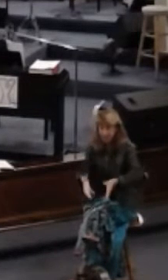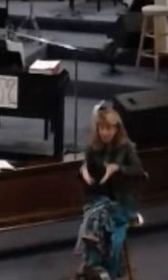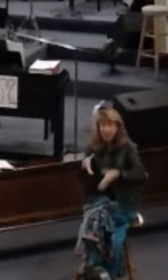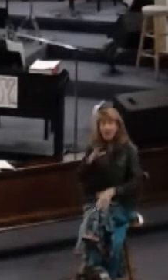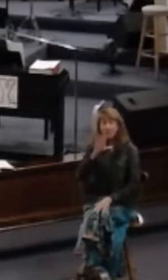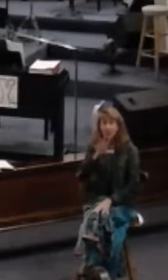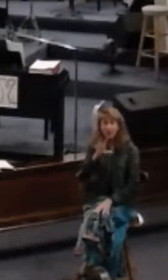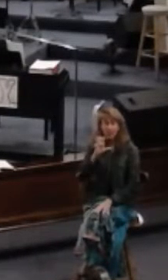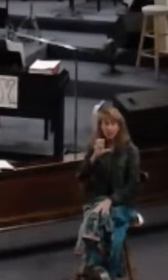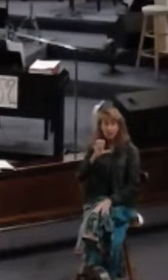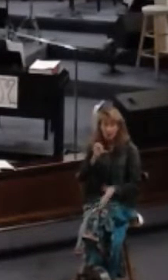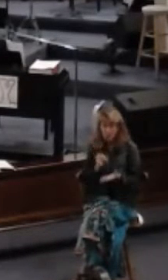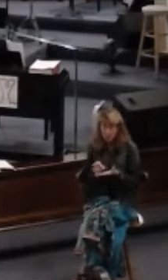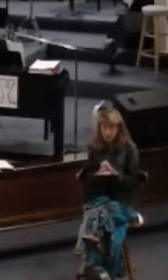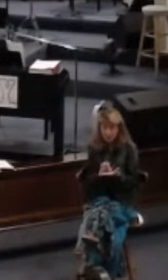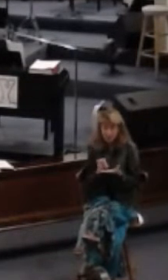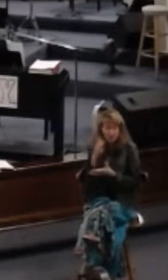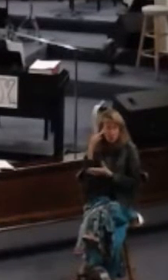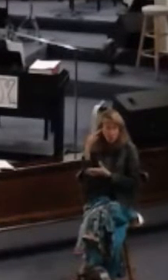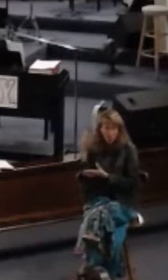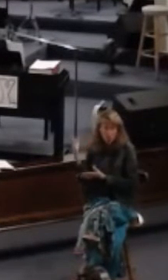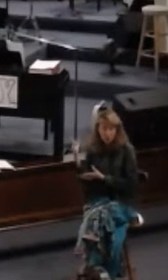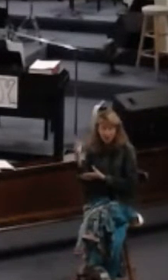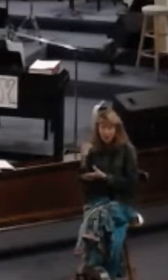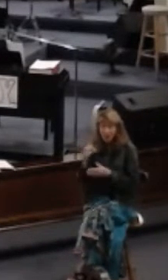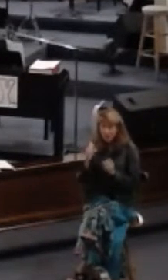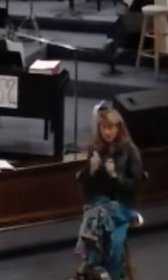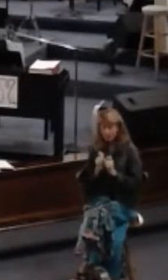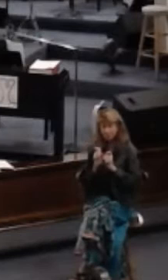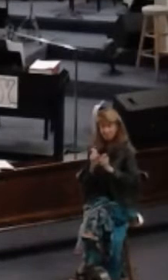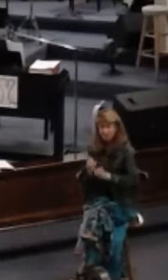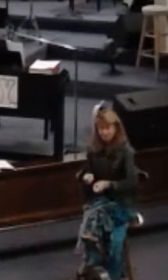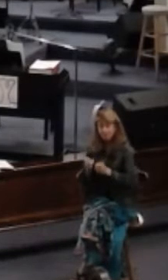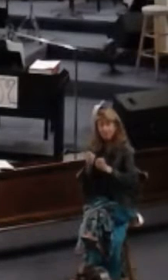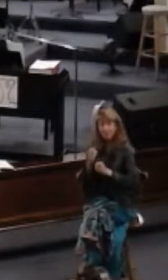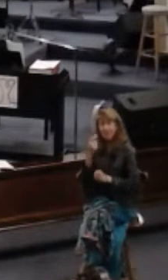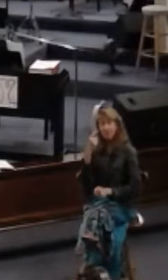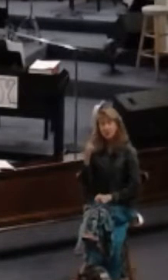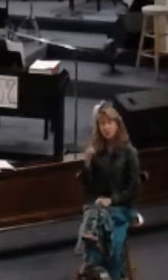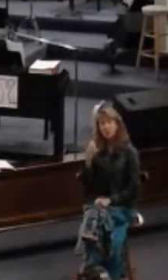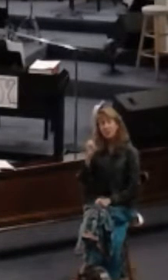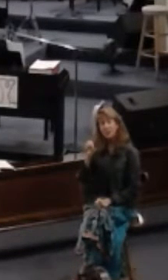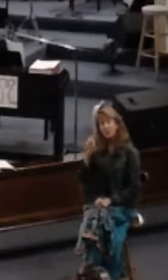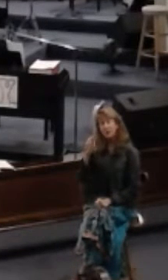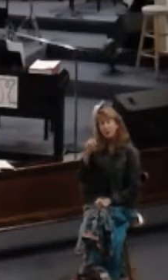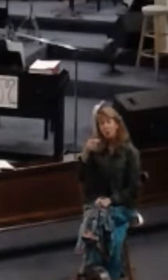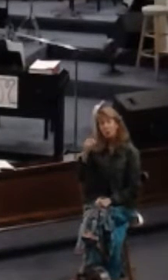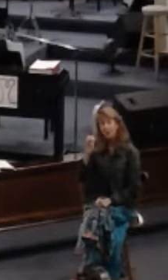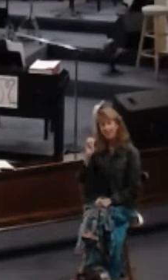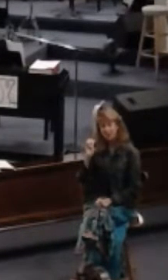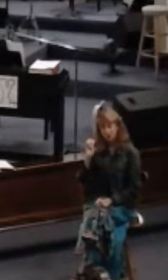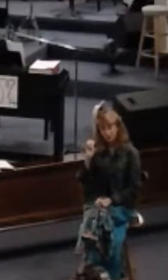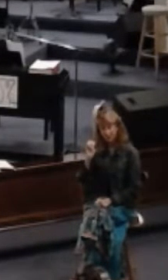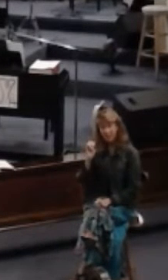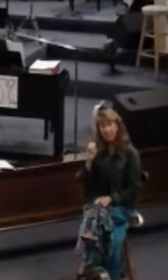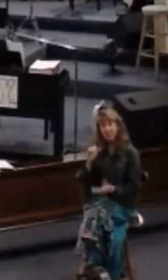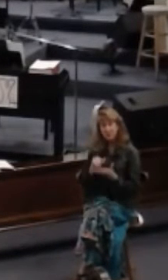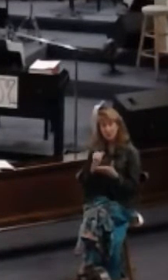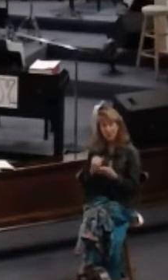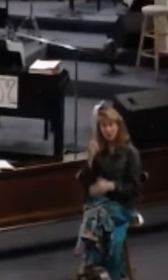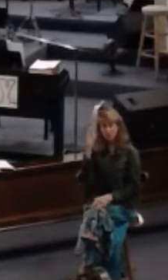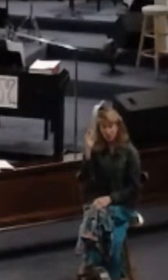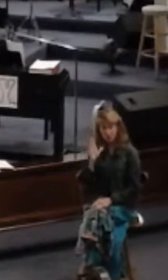500 pieces of gold as a bequest and inheritance to the orphanage. So a